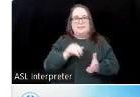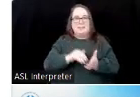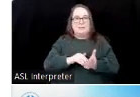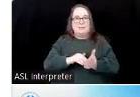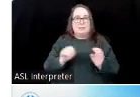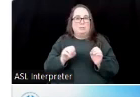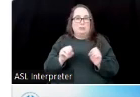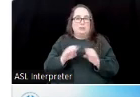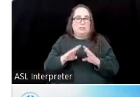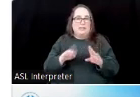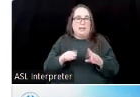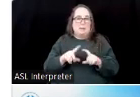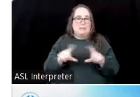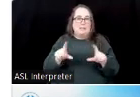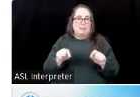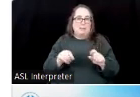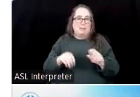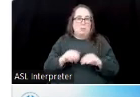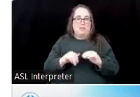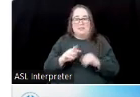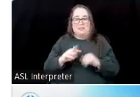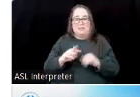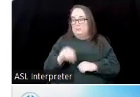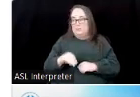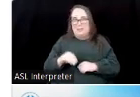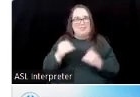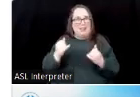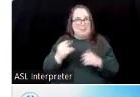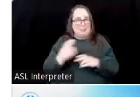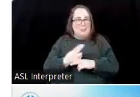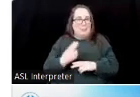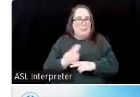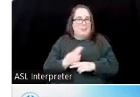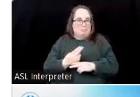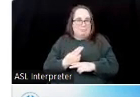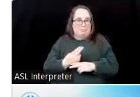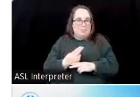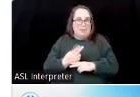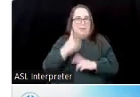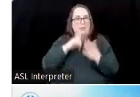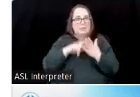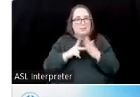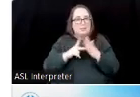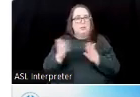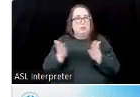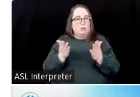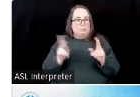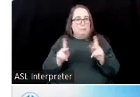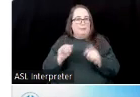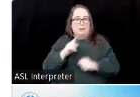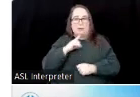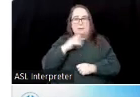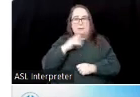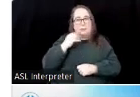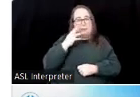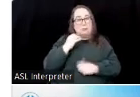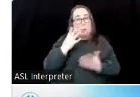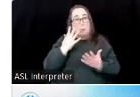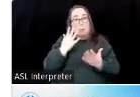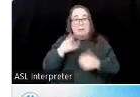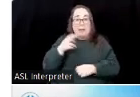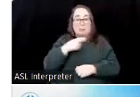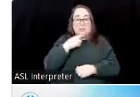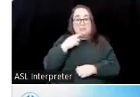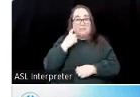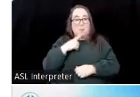housing vouchers, over 60% of which are now leased, but which are intended to serve people who are experiencing or at risk of homelessness,